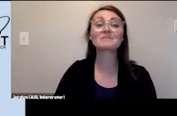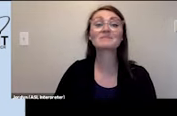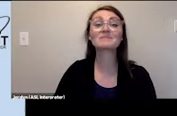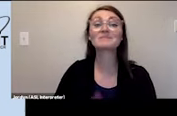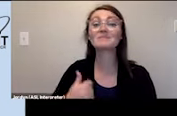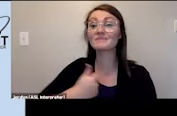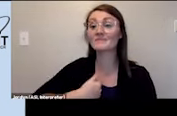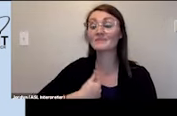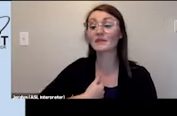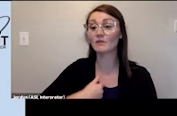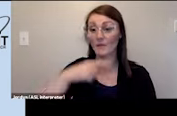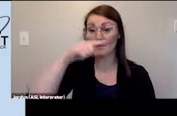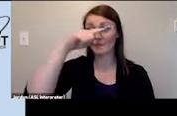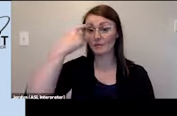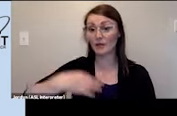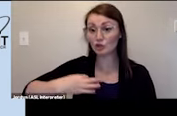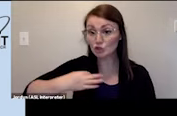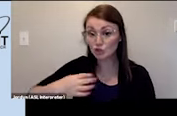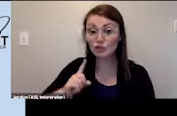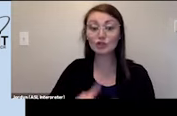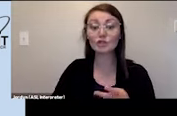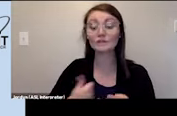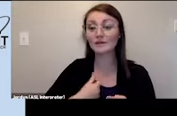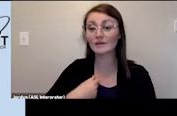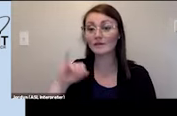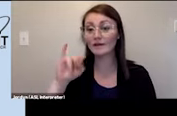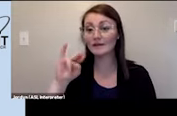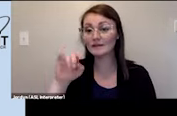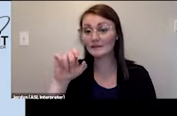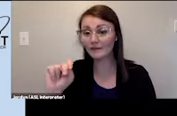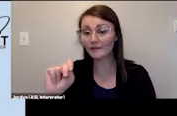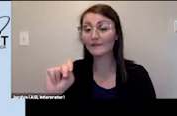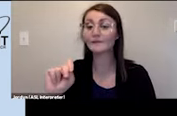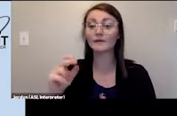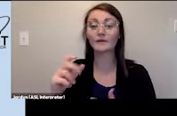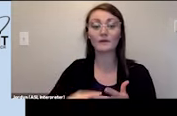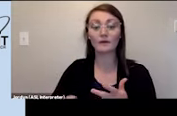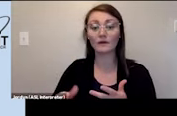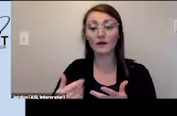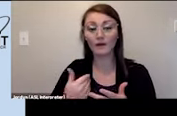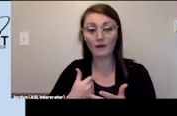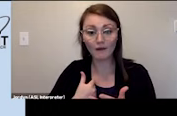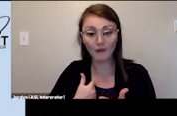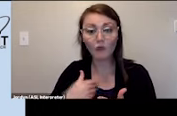black shirt. I am of Asian Indian origin with black hair, of which there's very little left